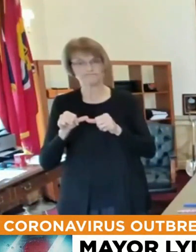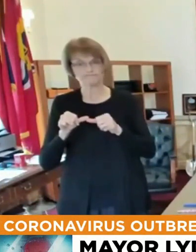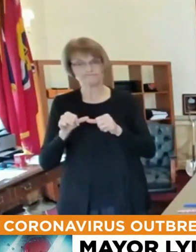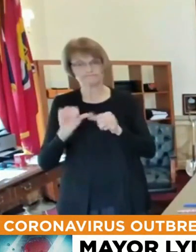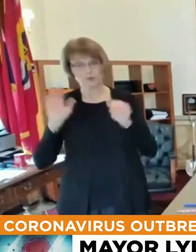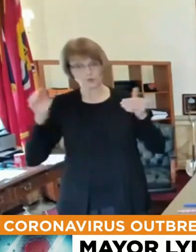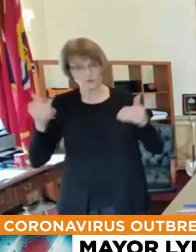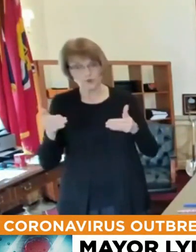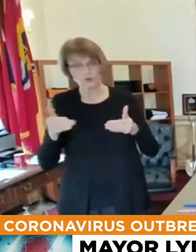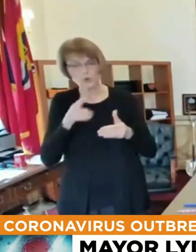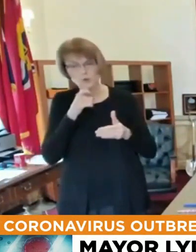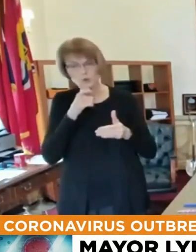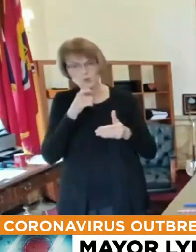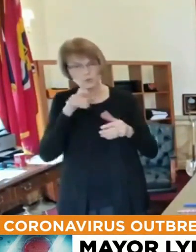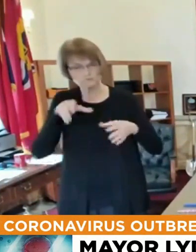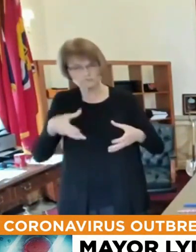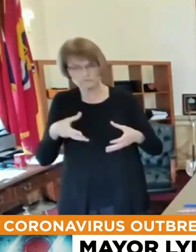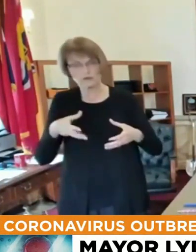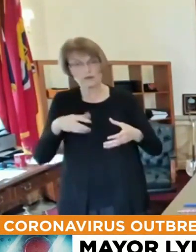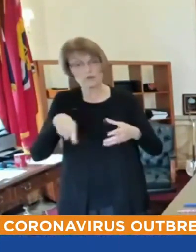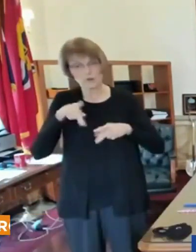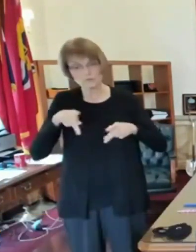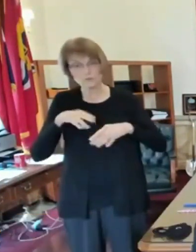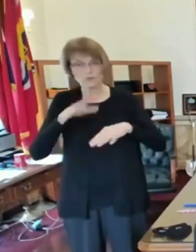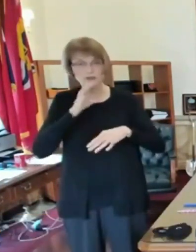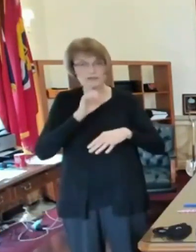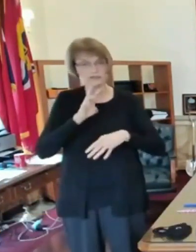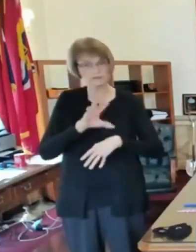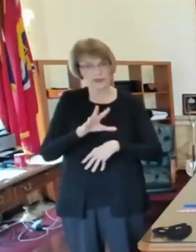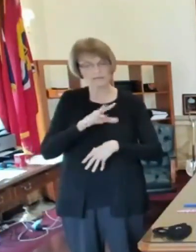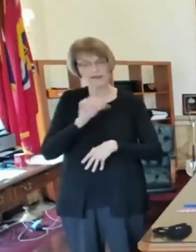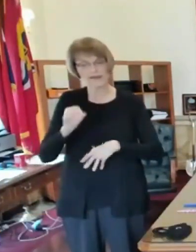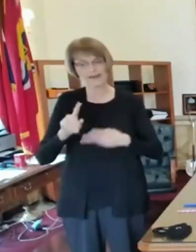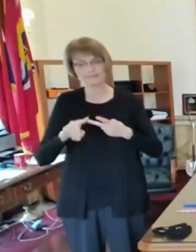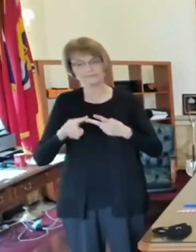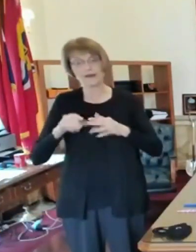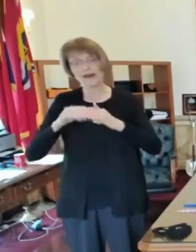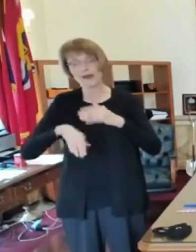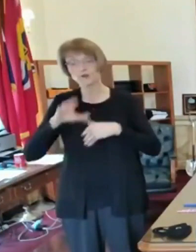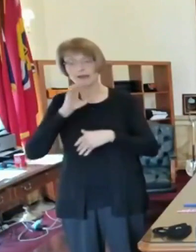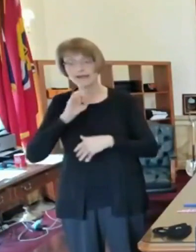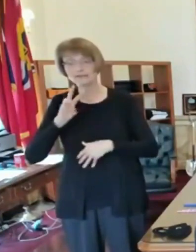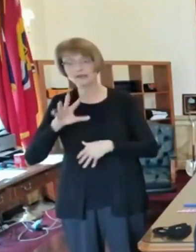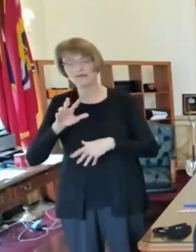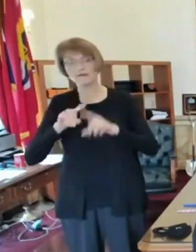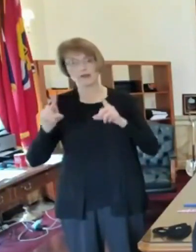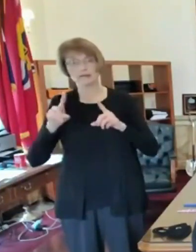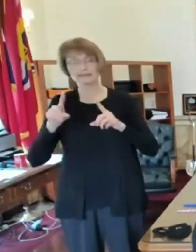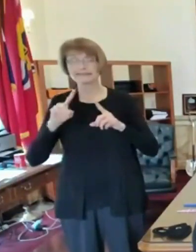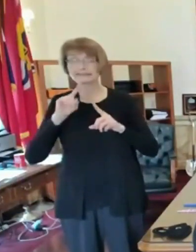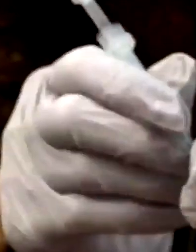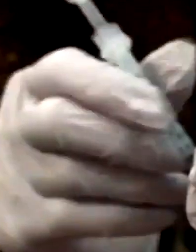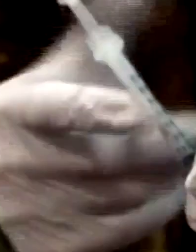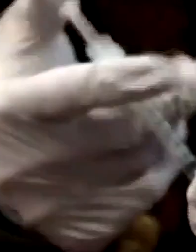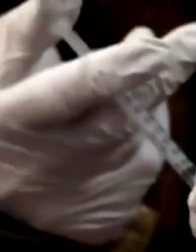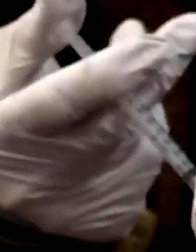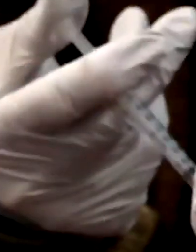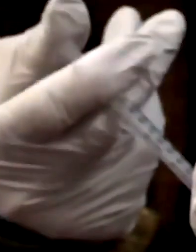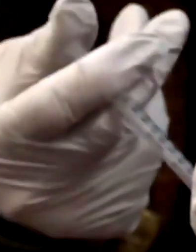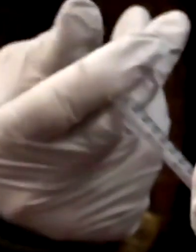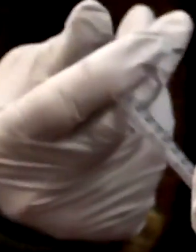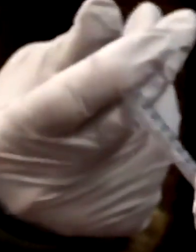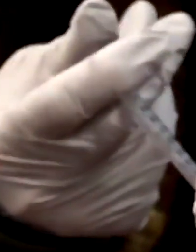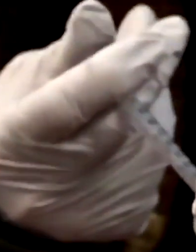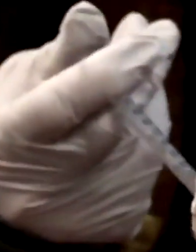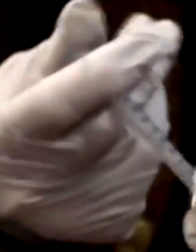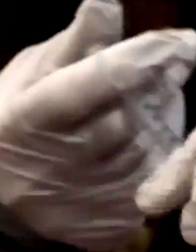our focus on vaccinating people over 65 and those that are under 65 but who have underlying health conditions. Area health